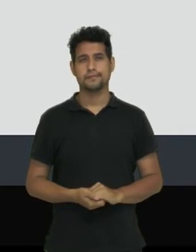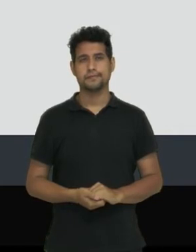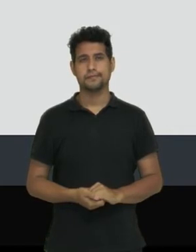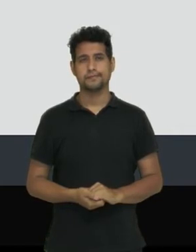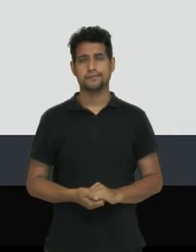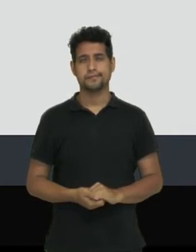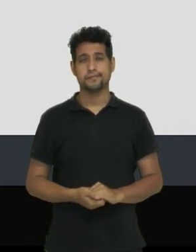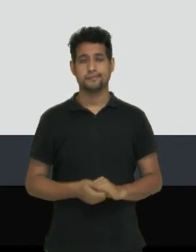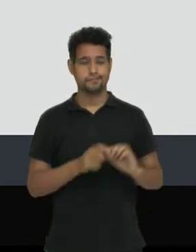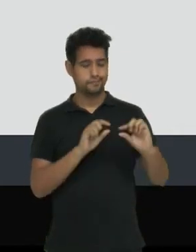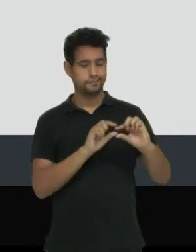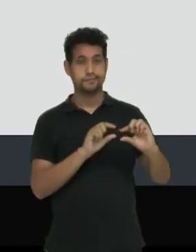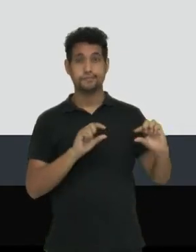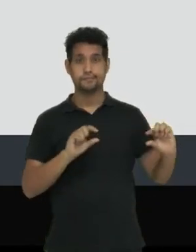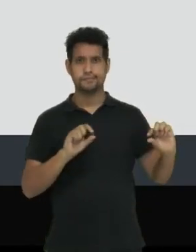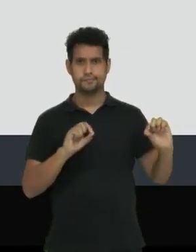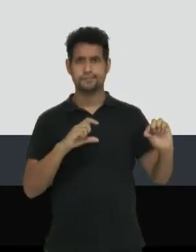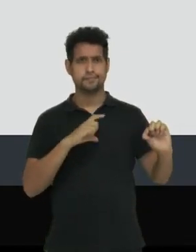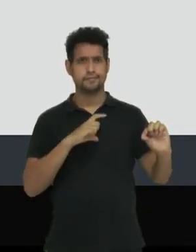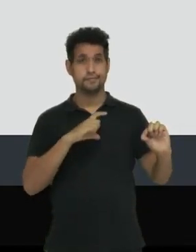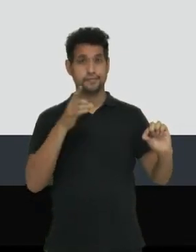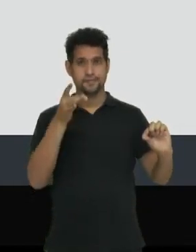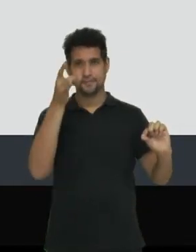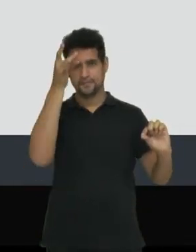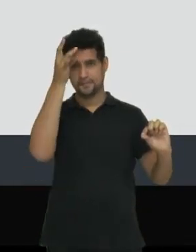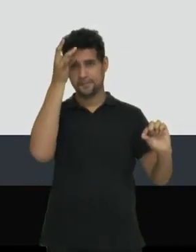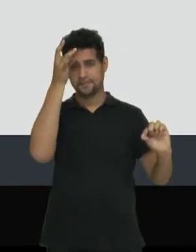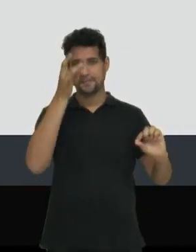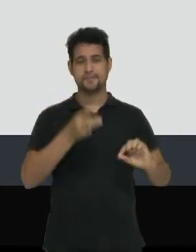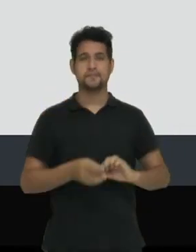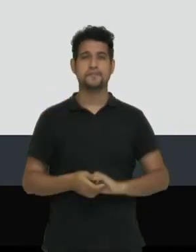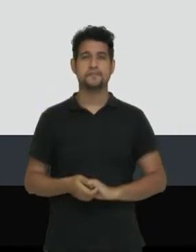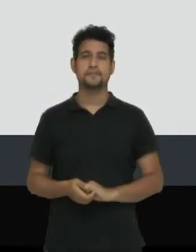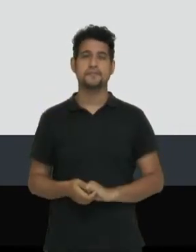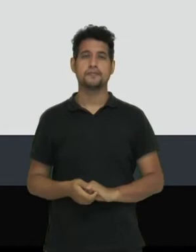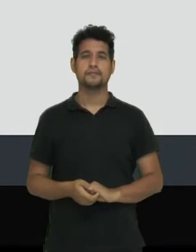Collecting comic books. Collecting comic books.